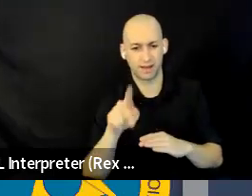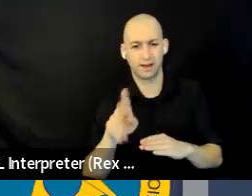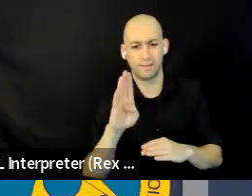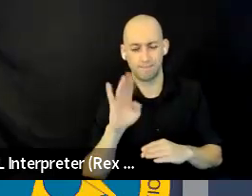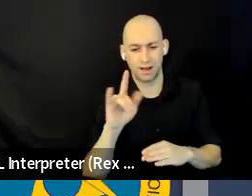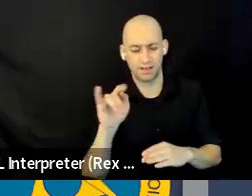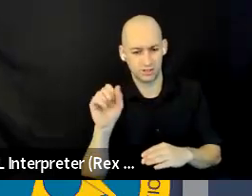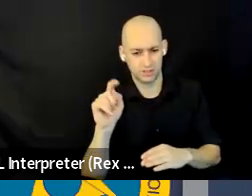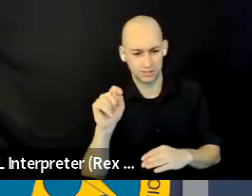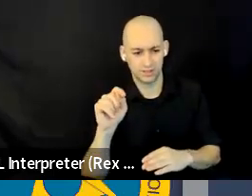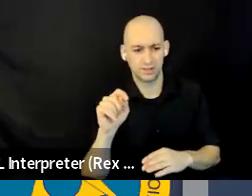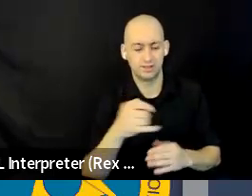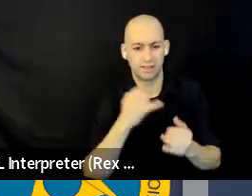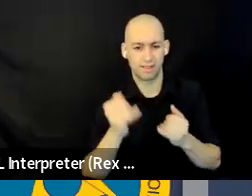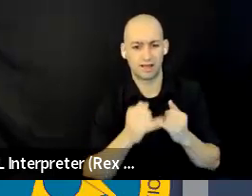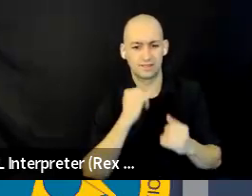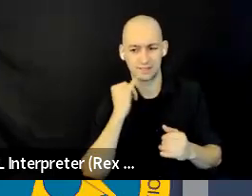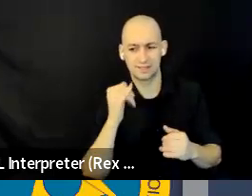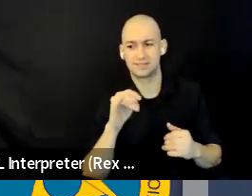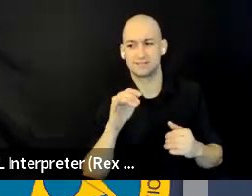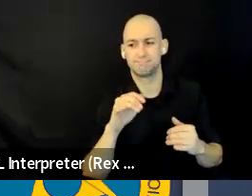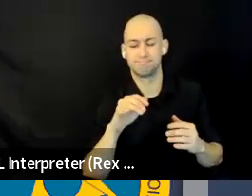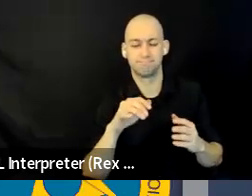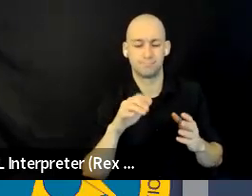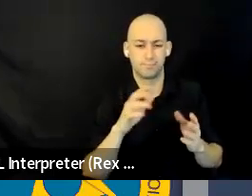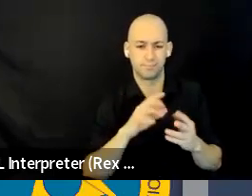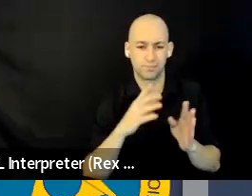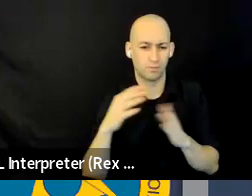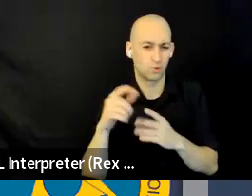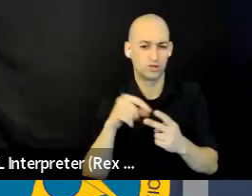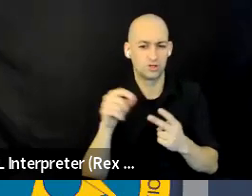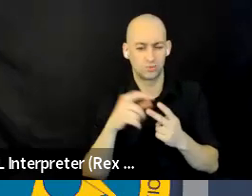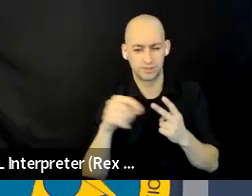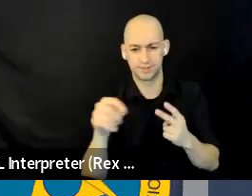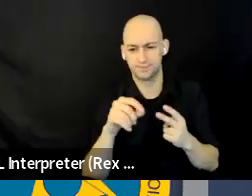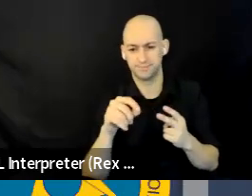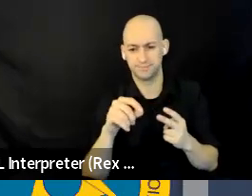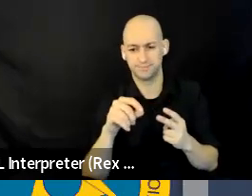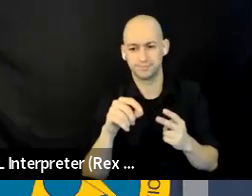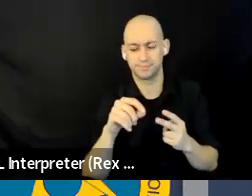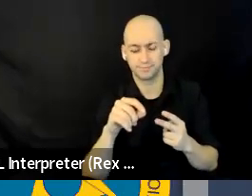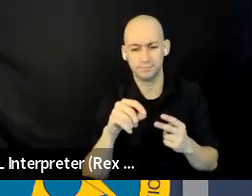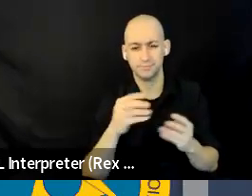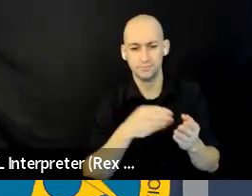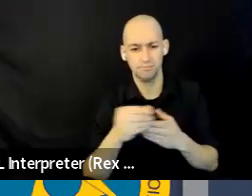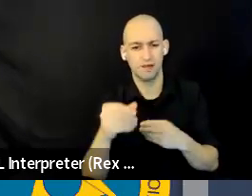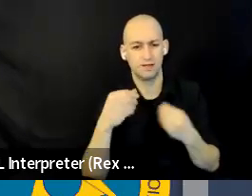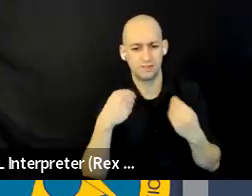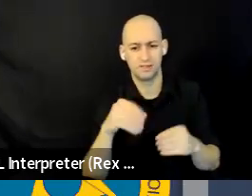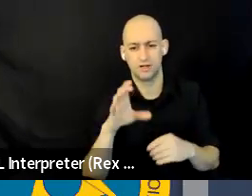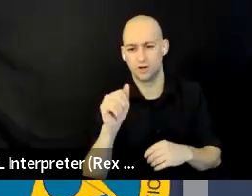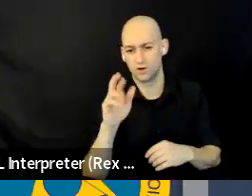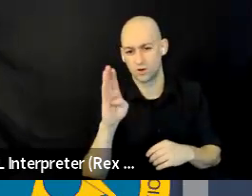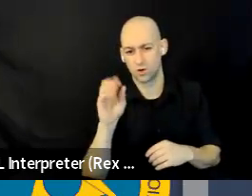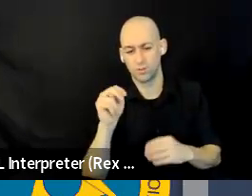Desert Community Energy, a community choice aggregation entity where we're buying and selling carbon-free power